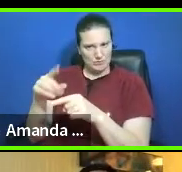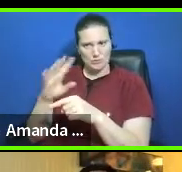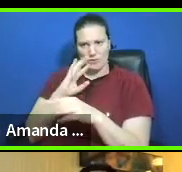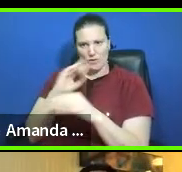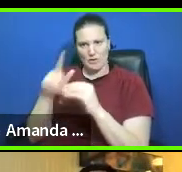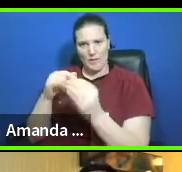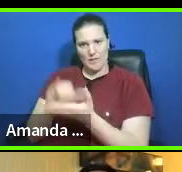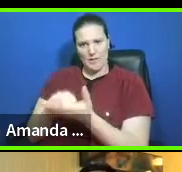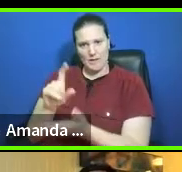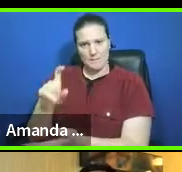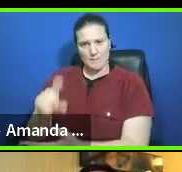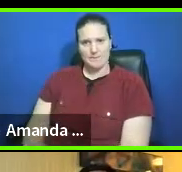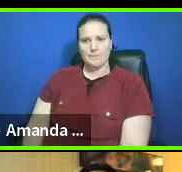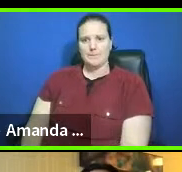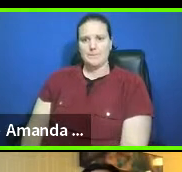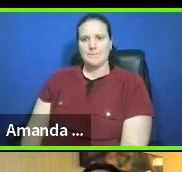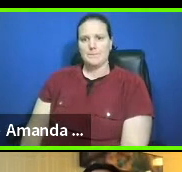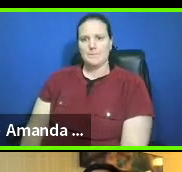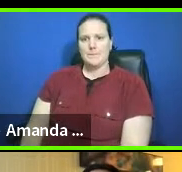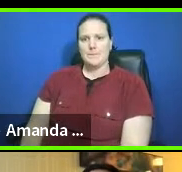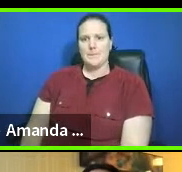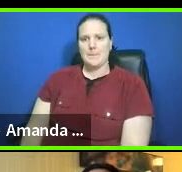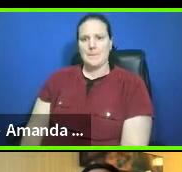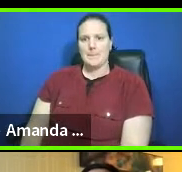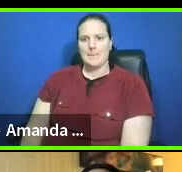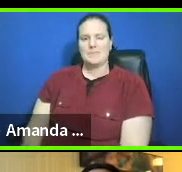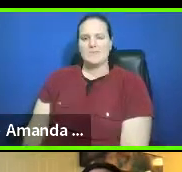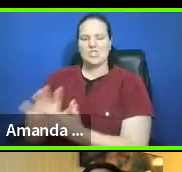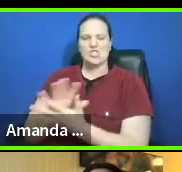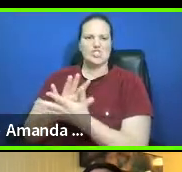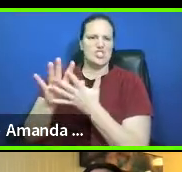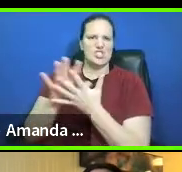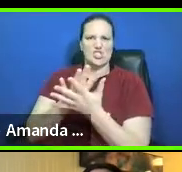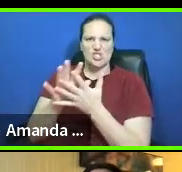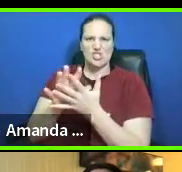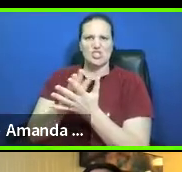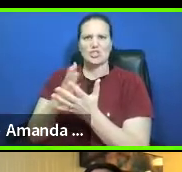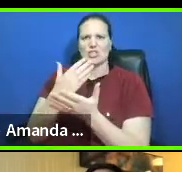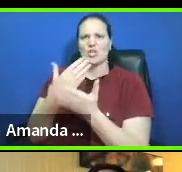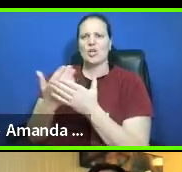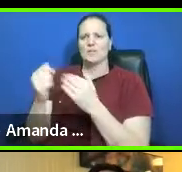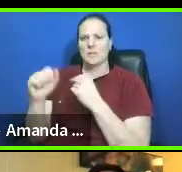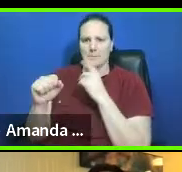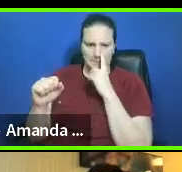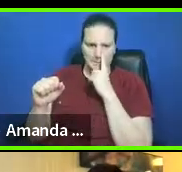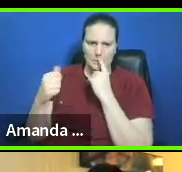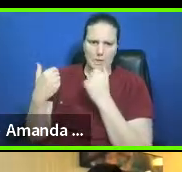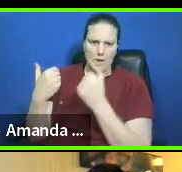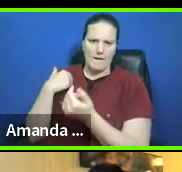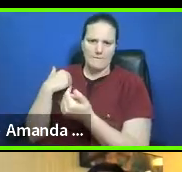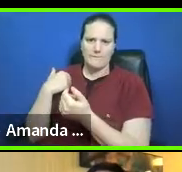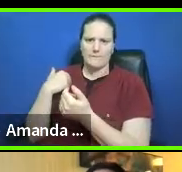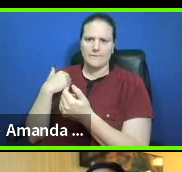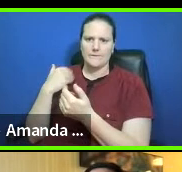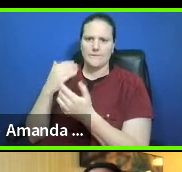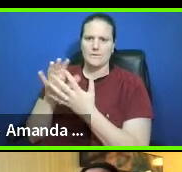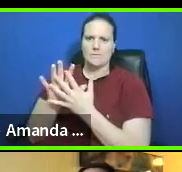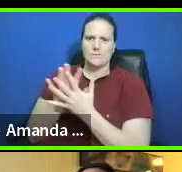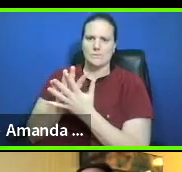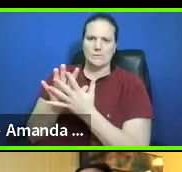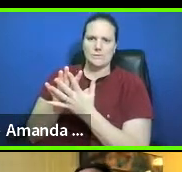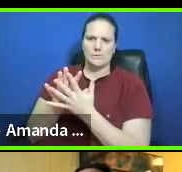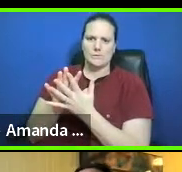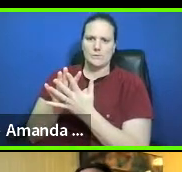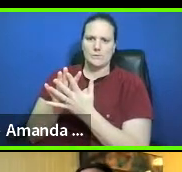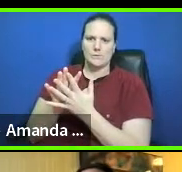that? Yeah, good question, Zach. We actually have both these first kind of get a